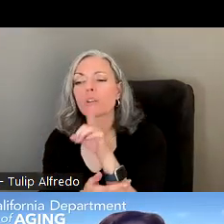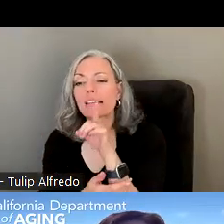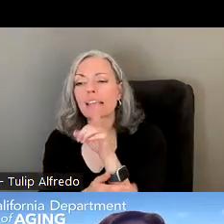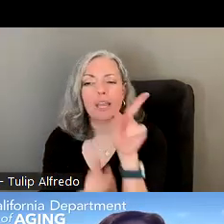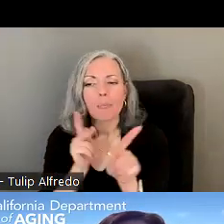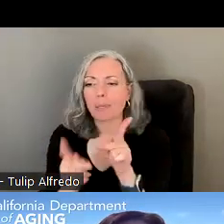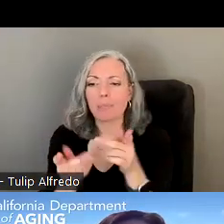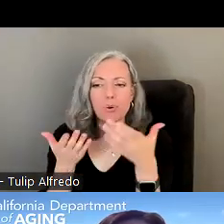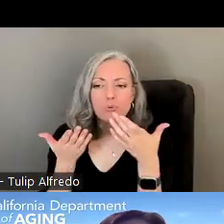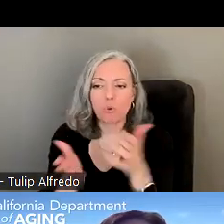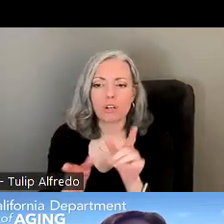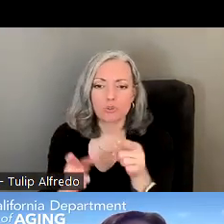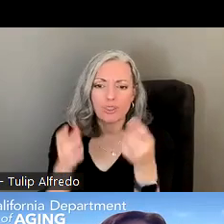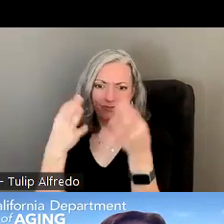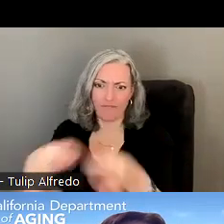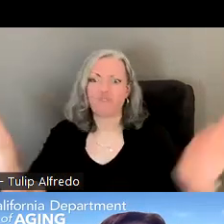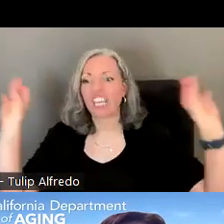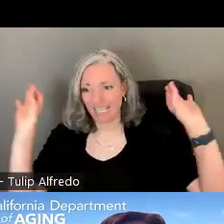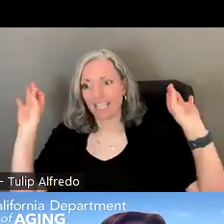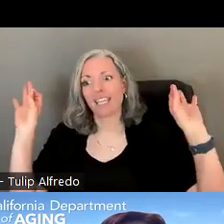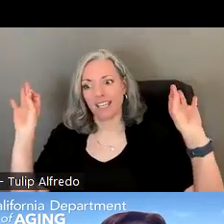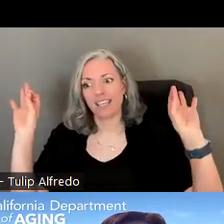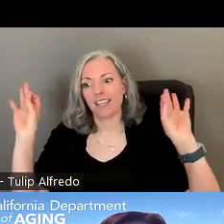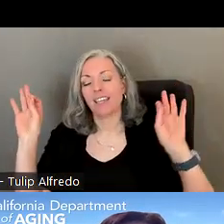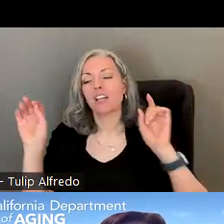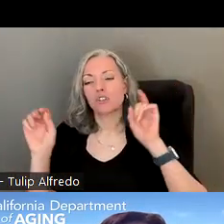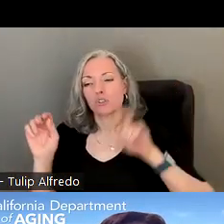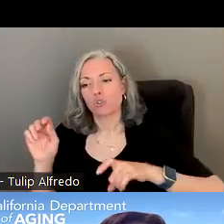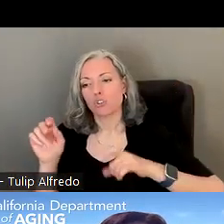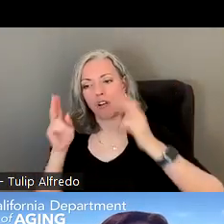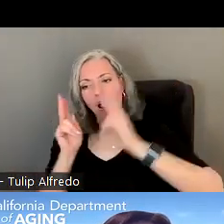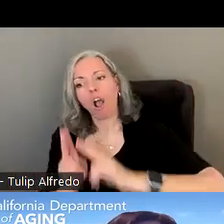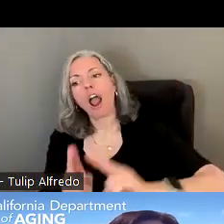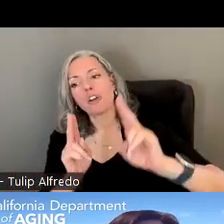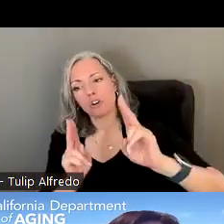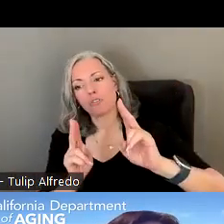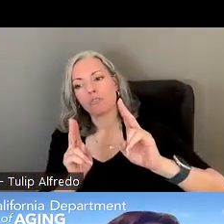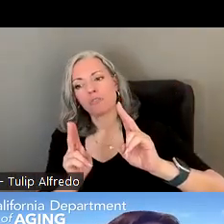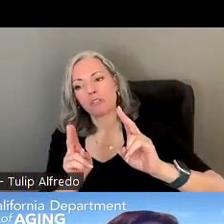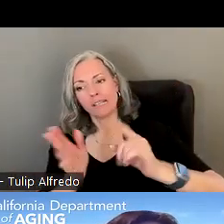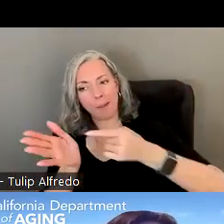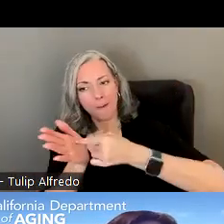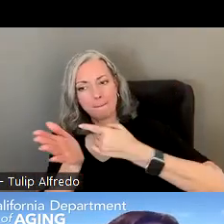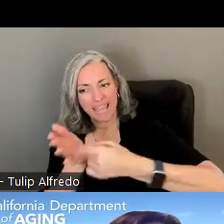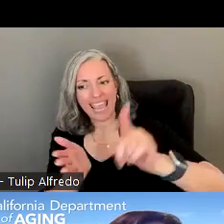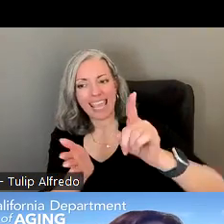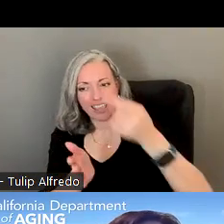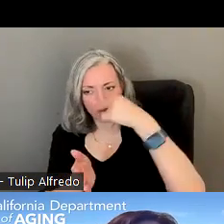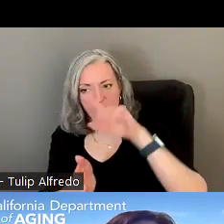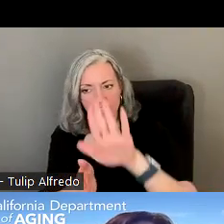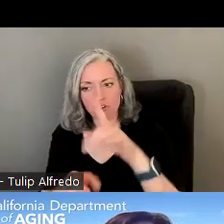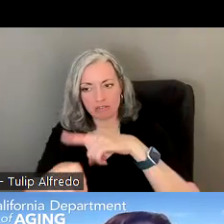want to do this for free, that we should honor and to some degree compensate them for their